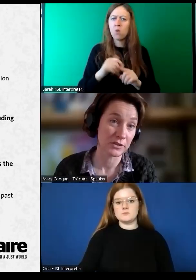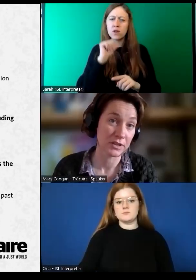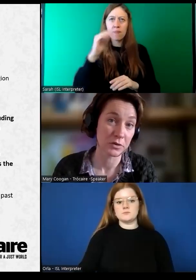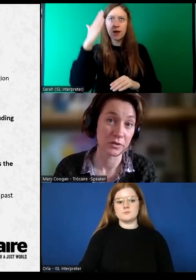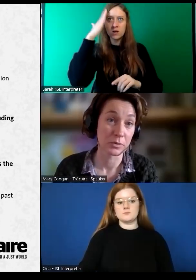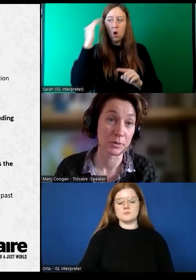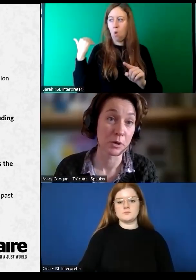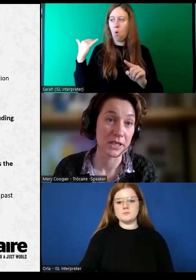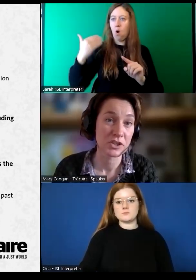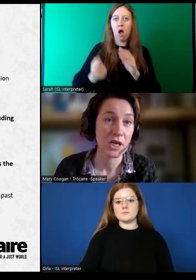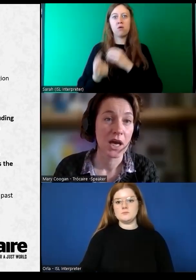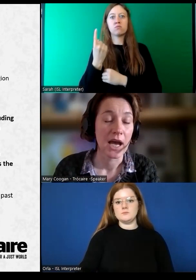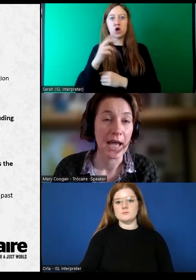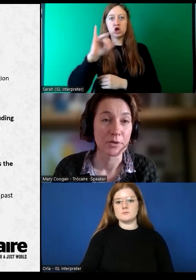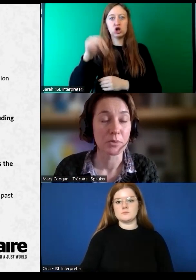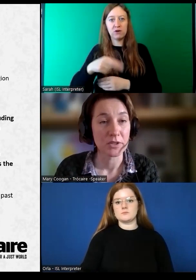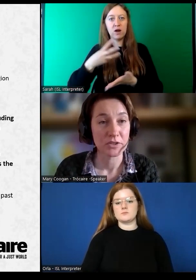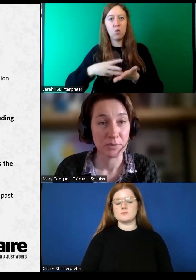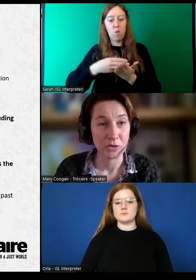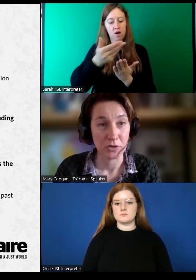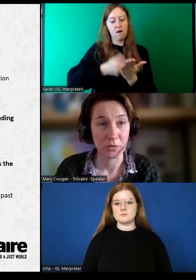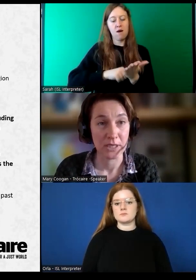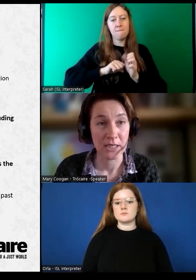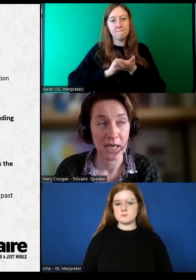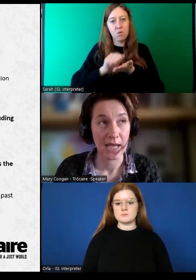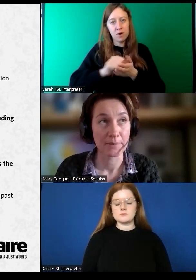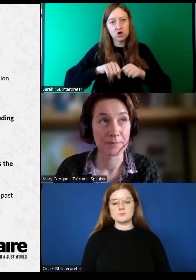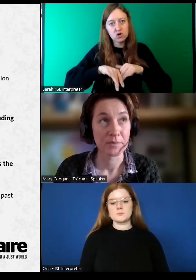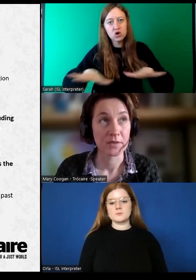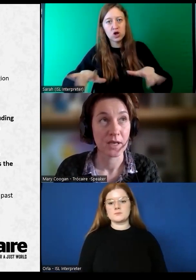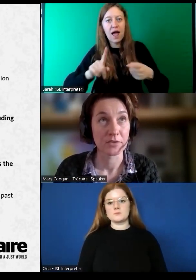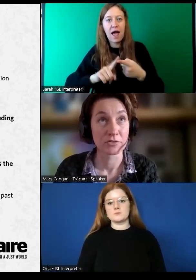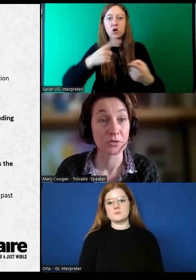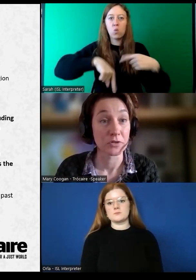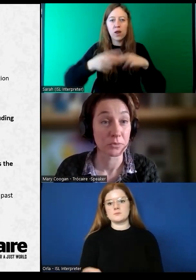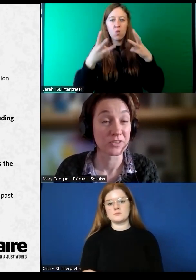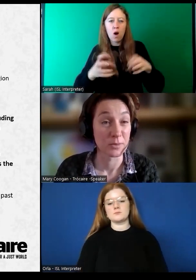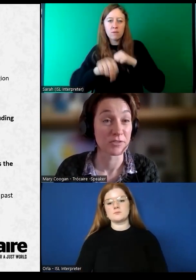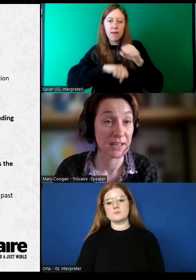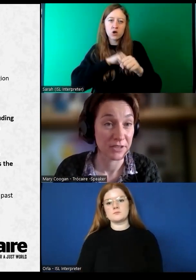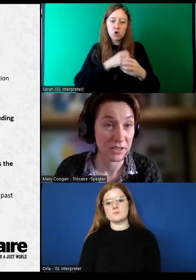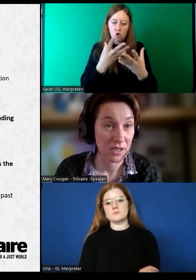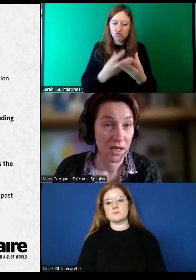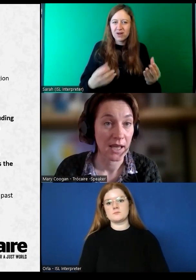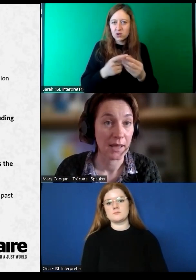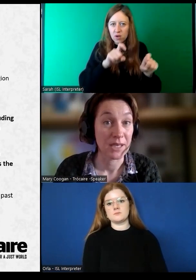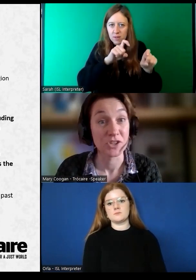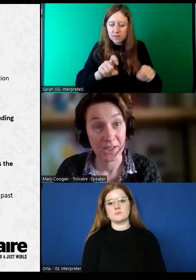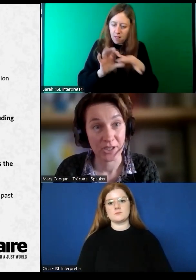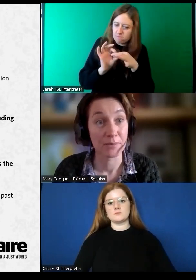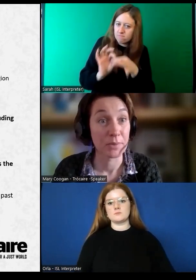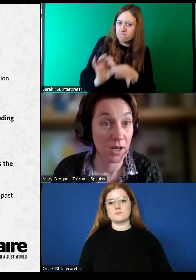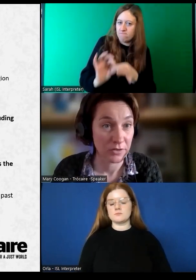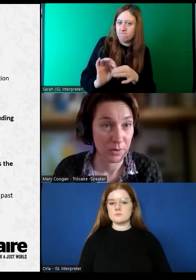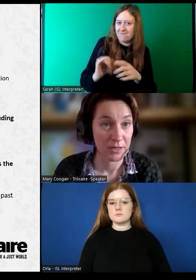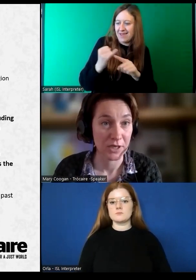January when the resources would be published. So we wanted to make sure that that the resources would still be relevant in